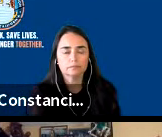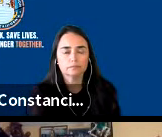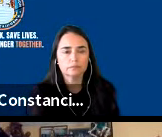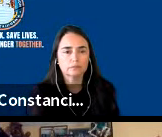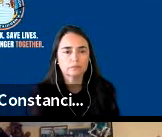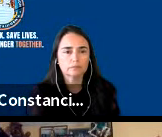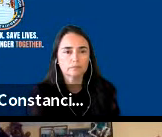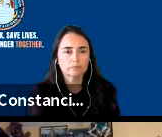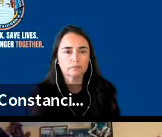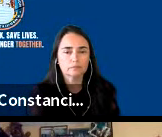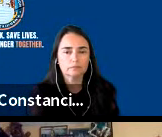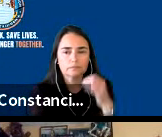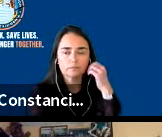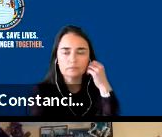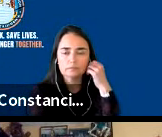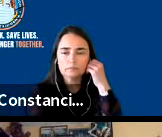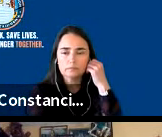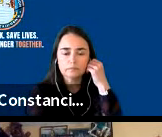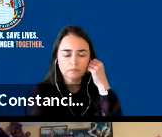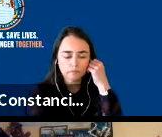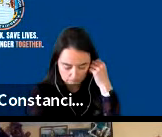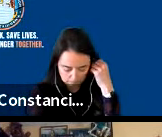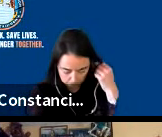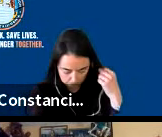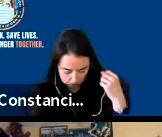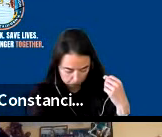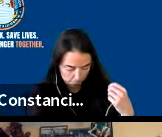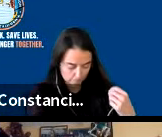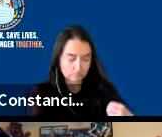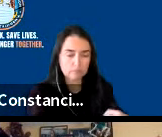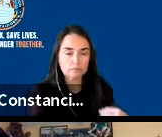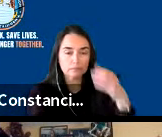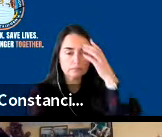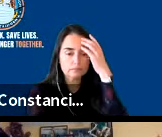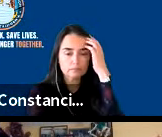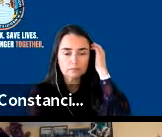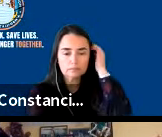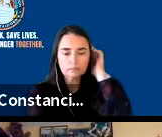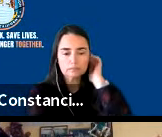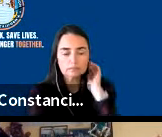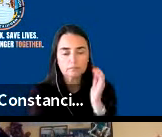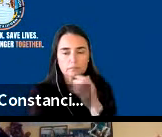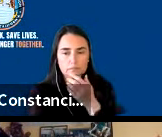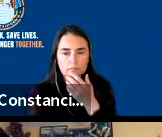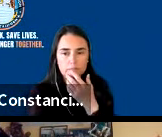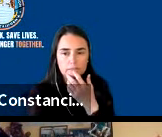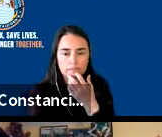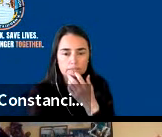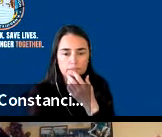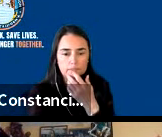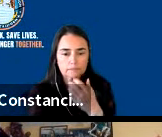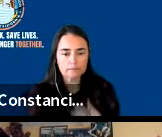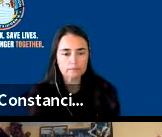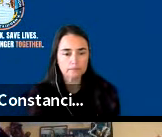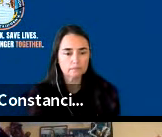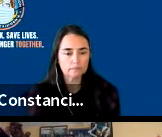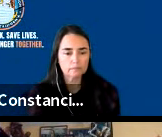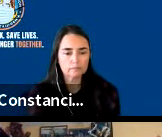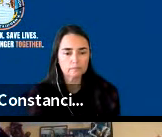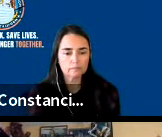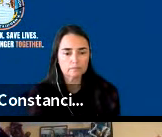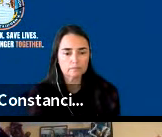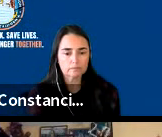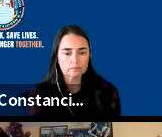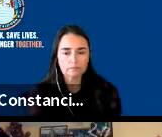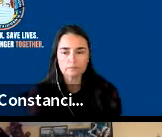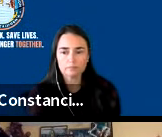those communities, as opposed to saying, well, since you vaccinated 10 people in a zip code, that's what we're paying. We don't see